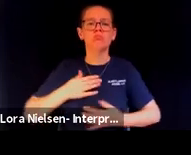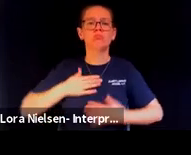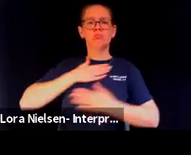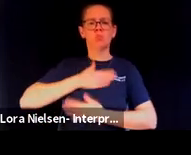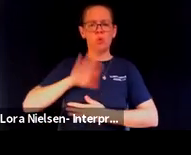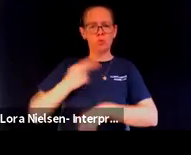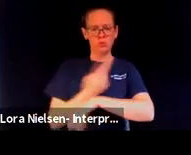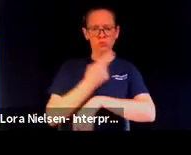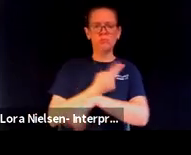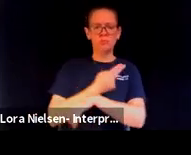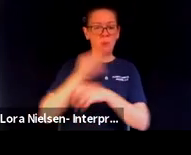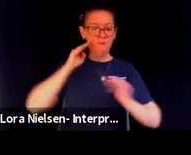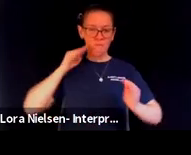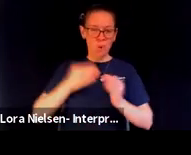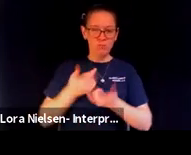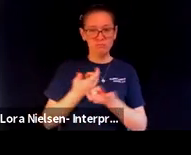every day.